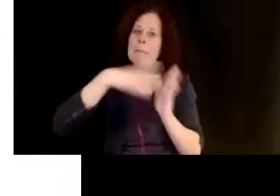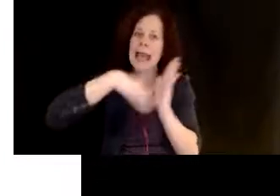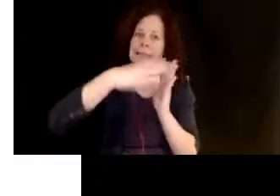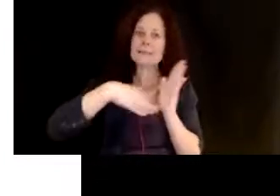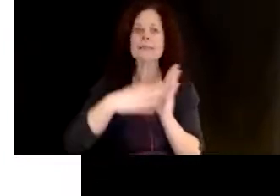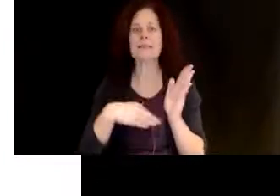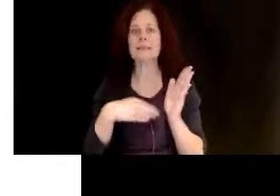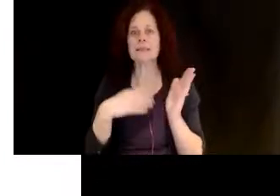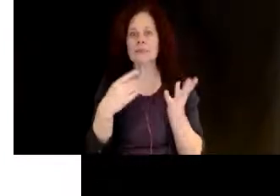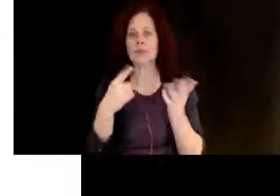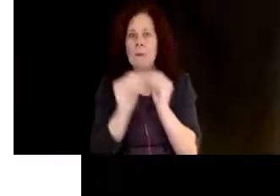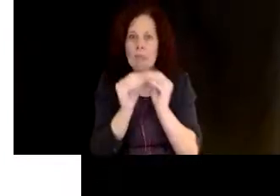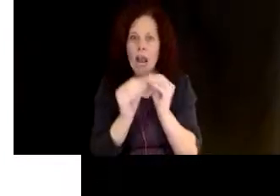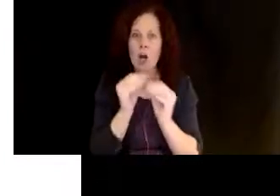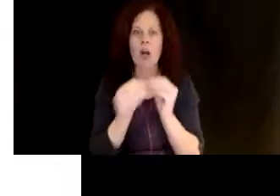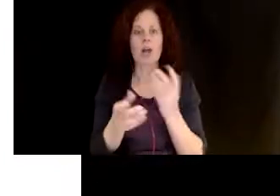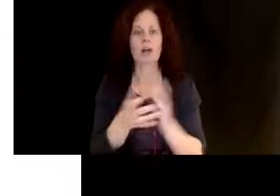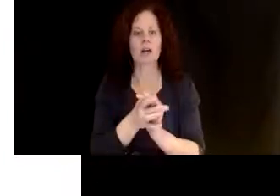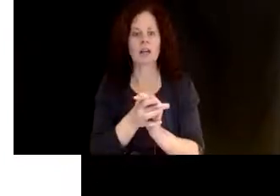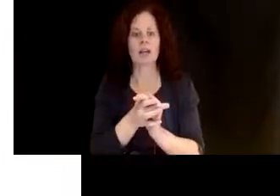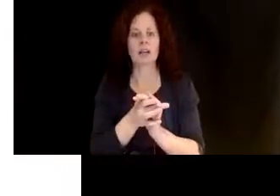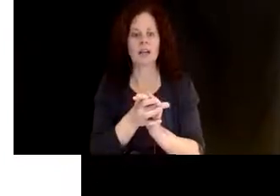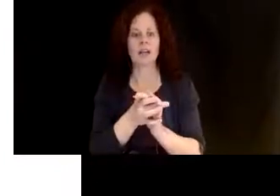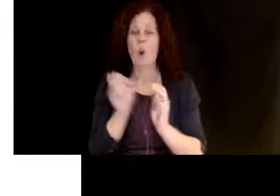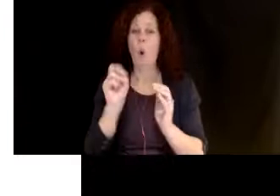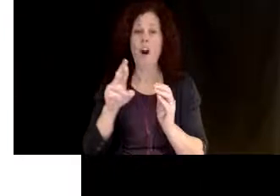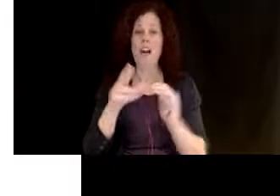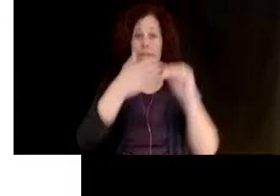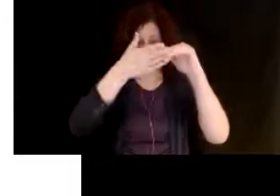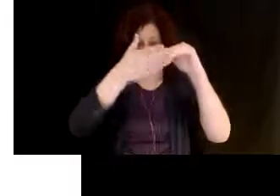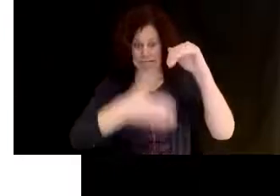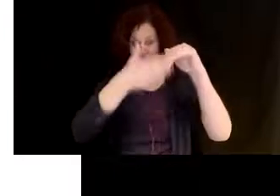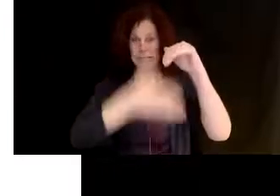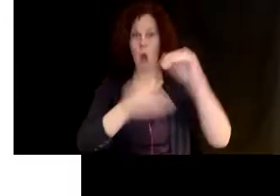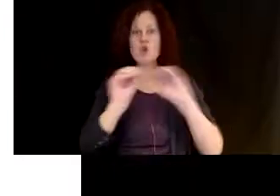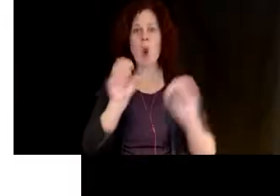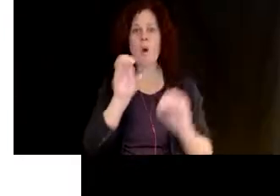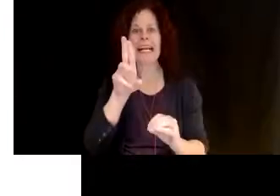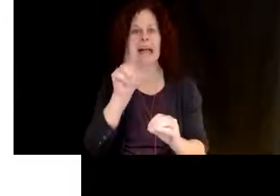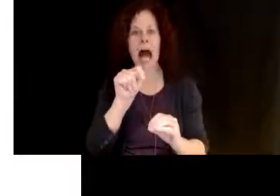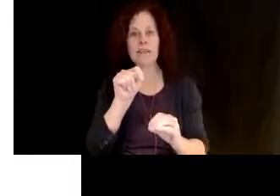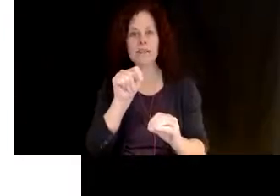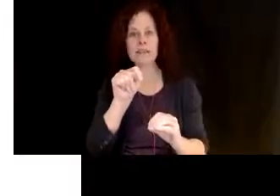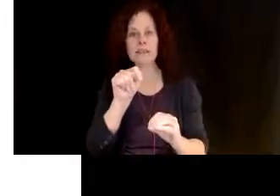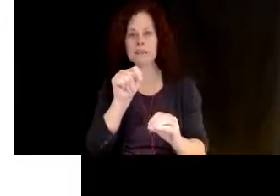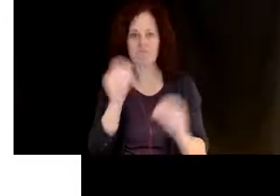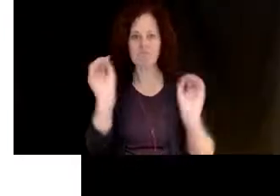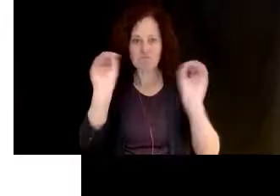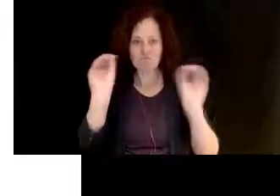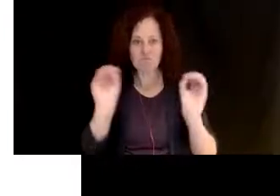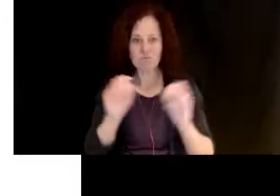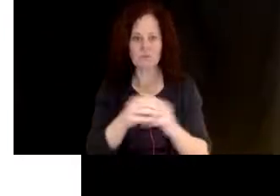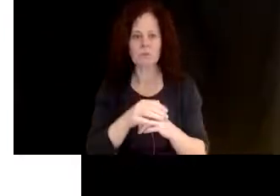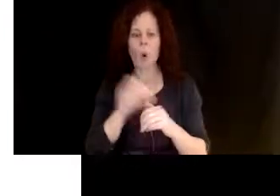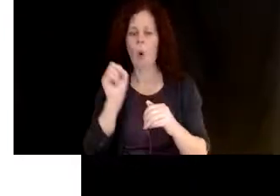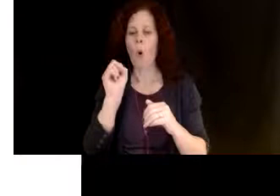have missing curb ramps and curb cuts, or they have steep curb ramps. They often lack detectable warning materials